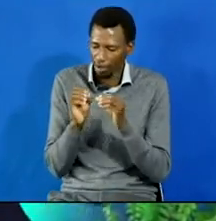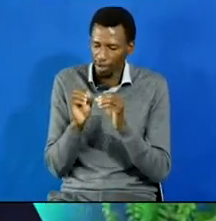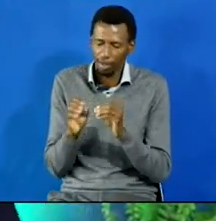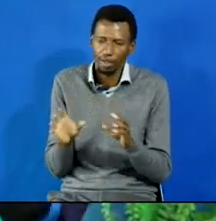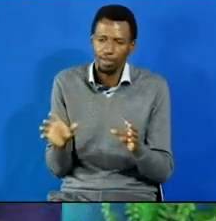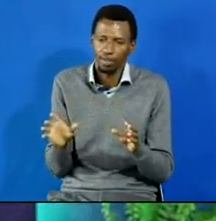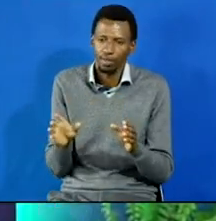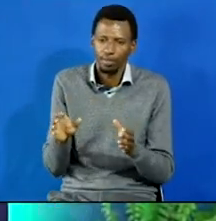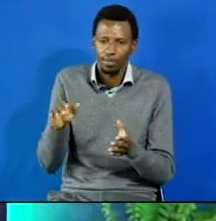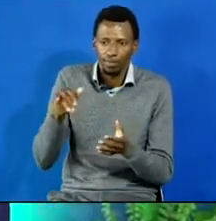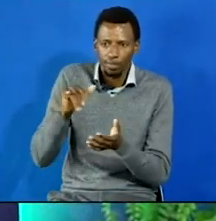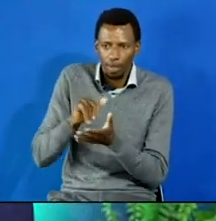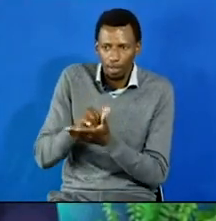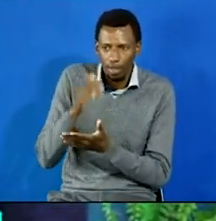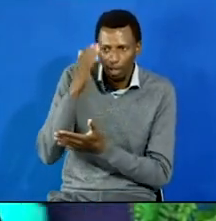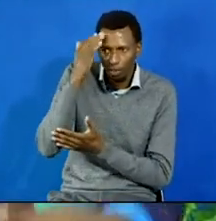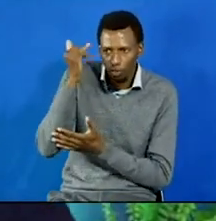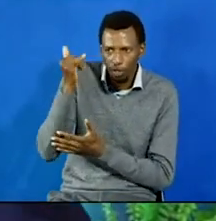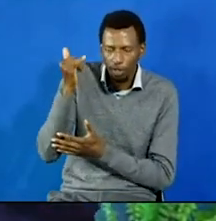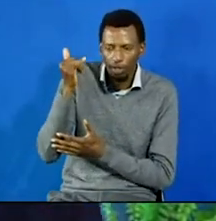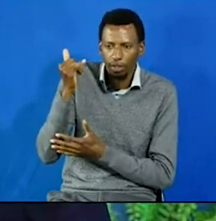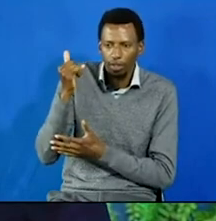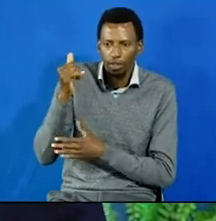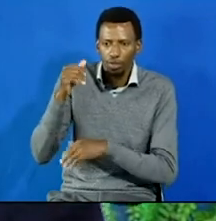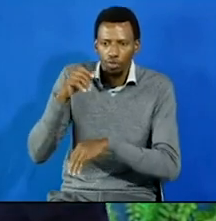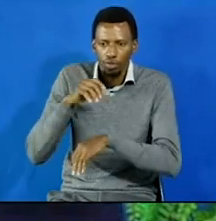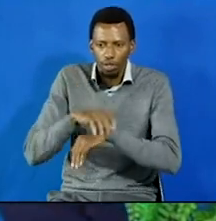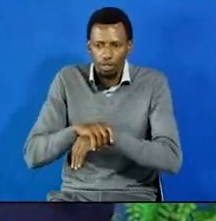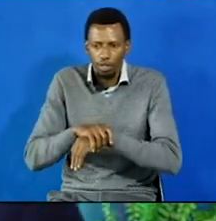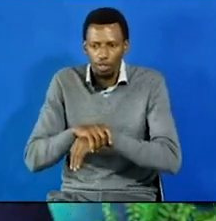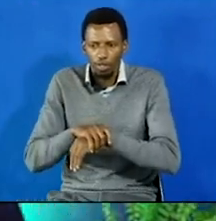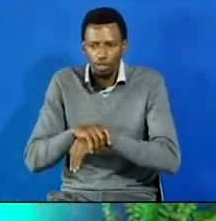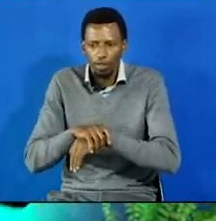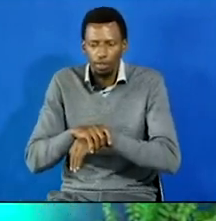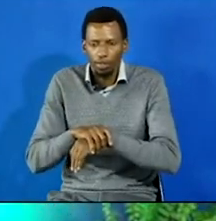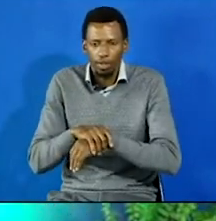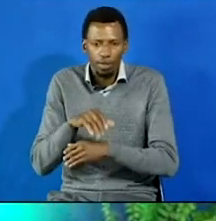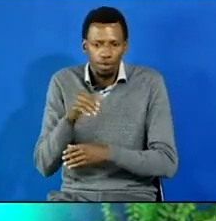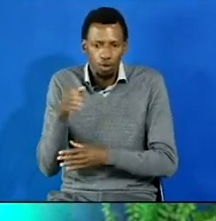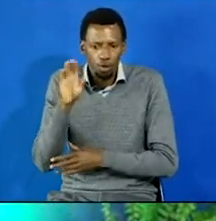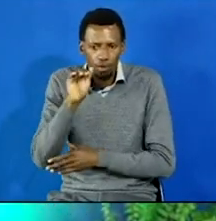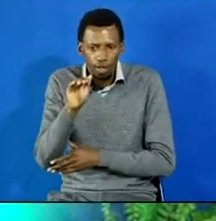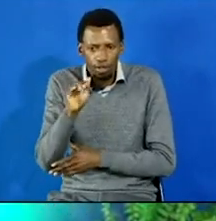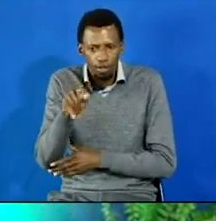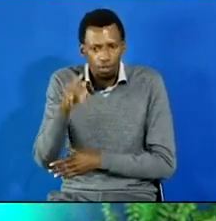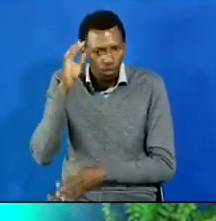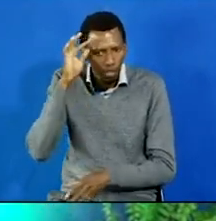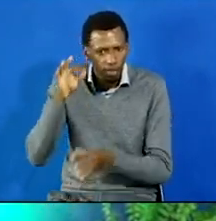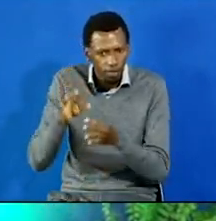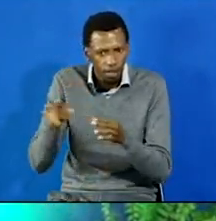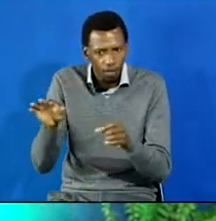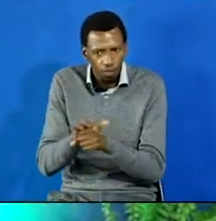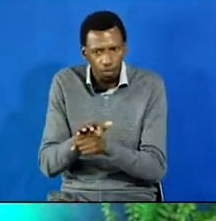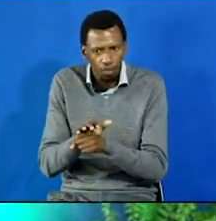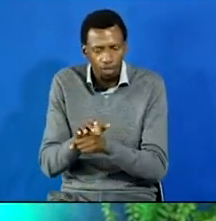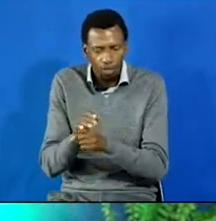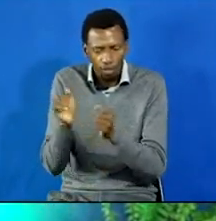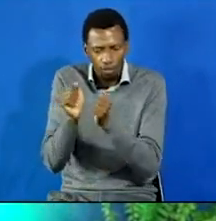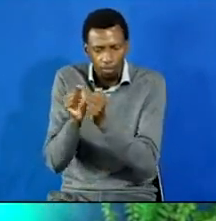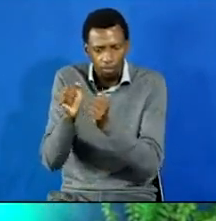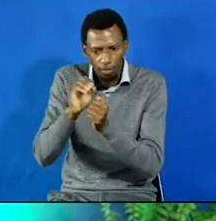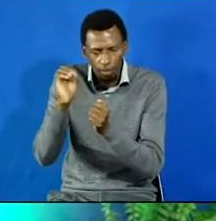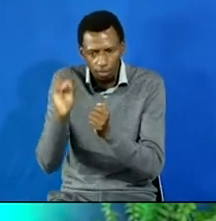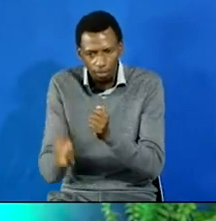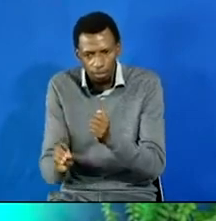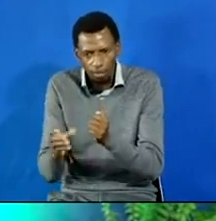That's why you find when it comes to being faithful in giving tithes and offering, we struggle.